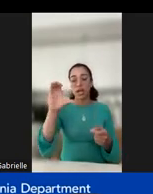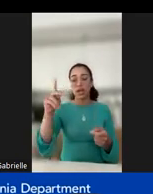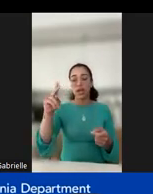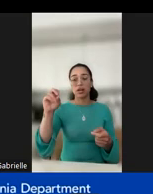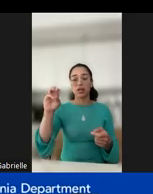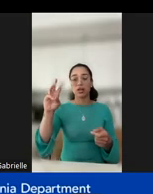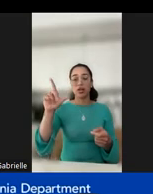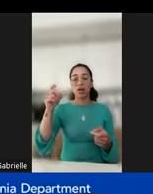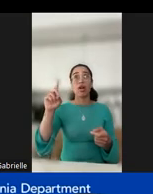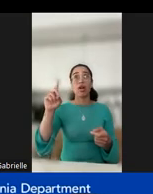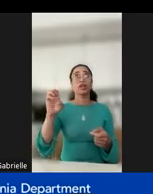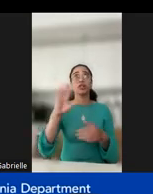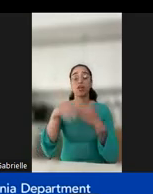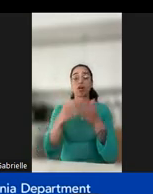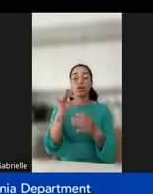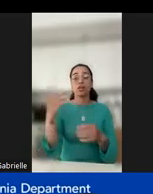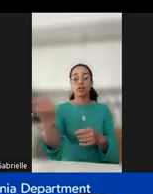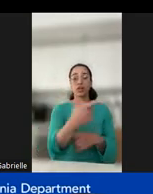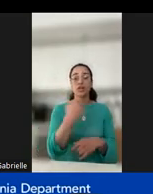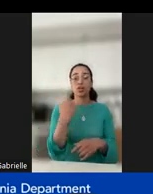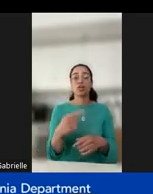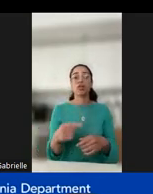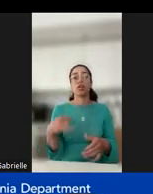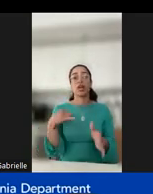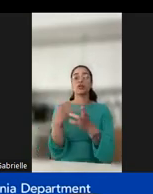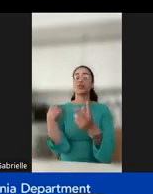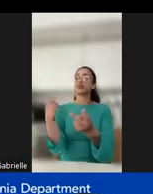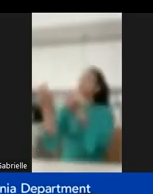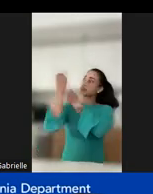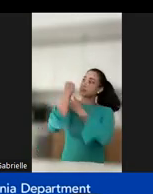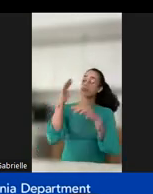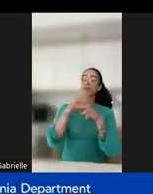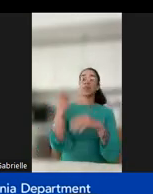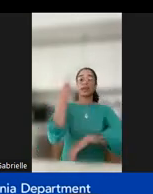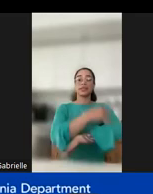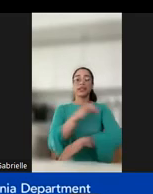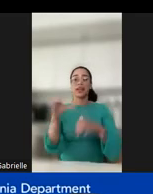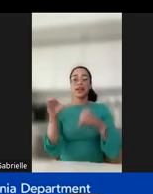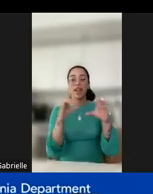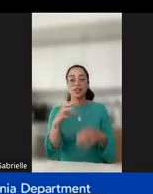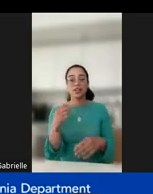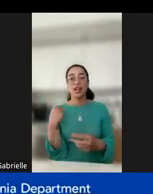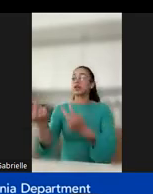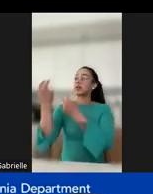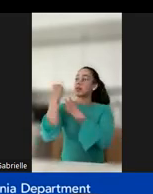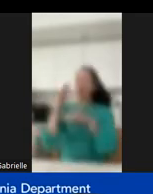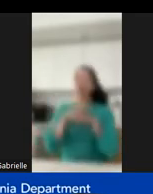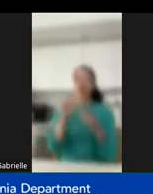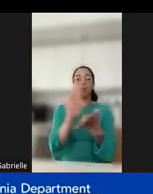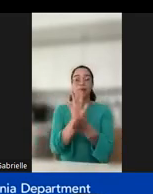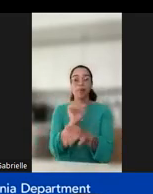know, I go back and look at the day of action, and I go back and read some documents that have been developed, and, you know, being